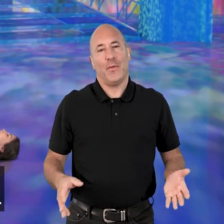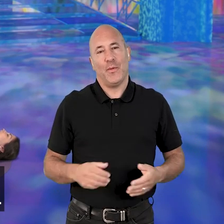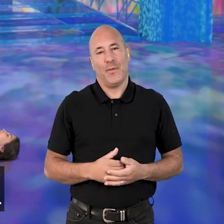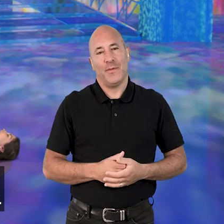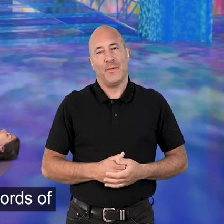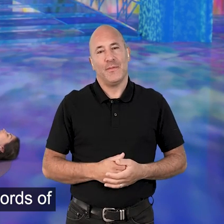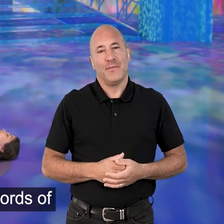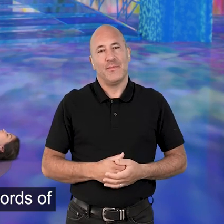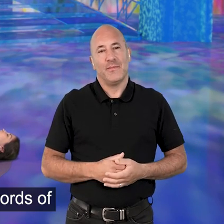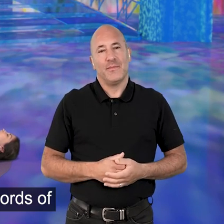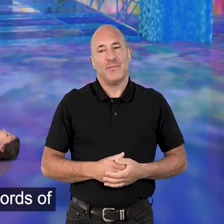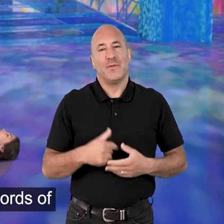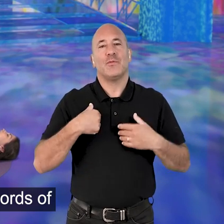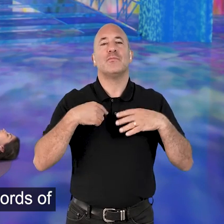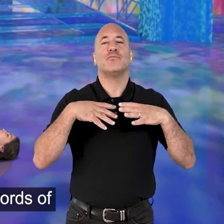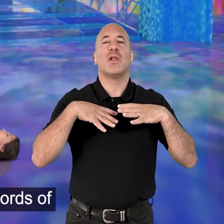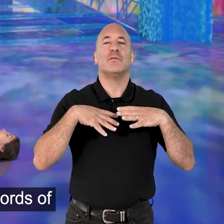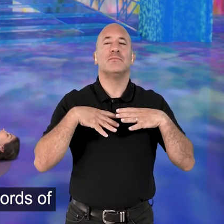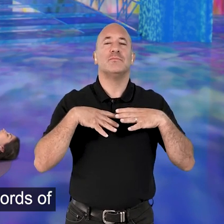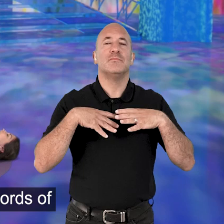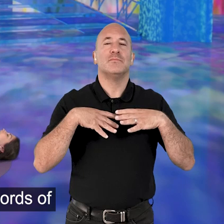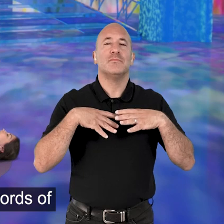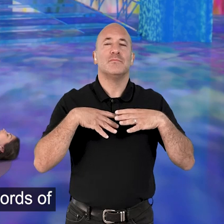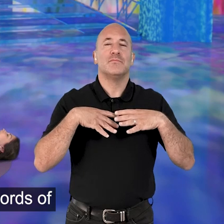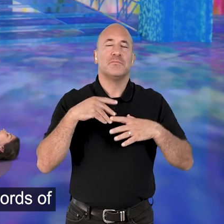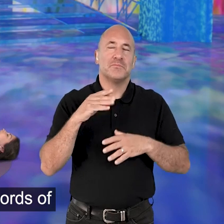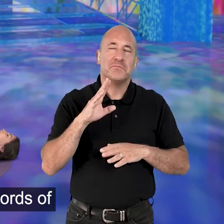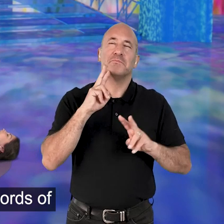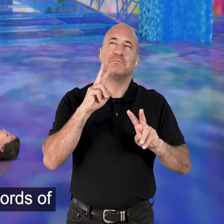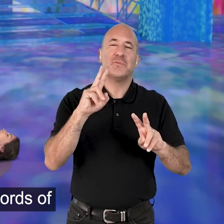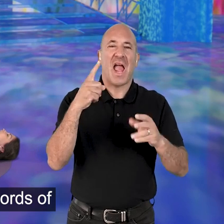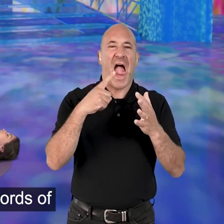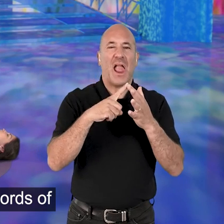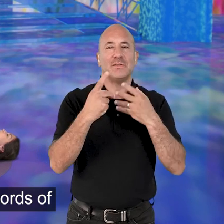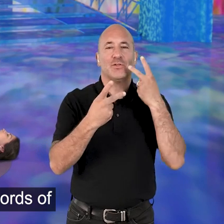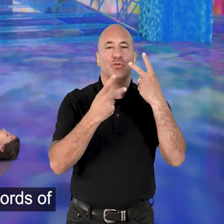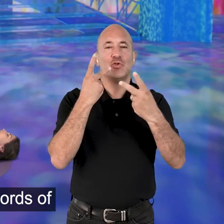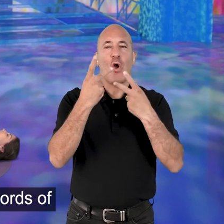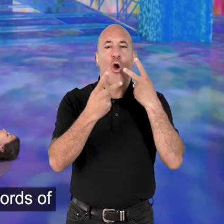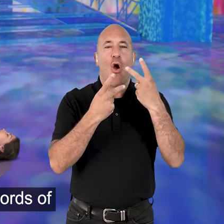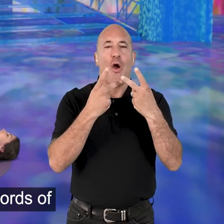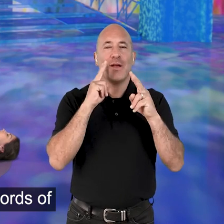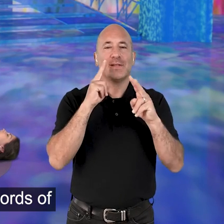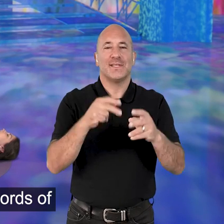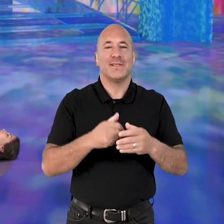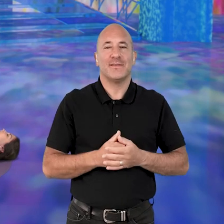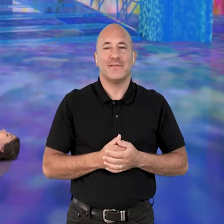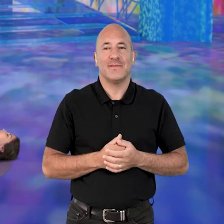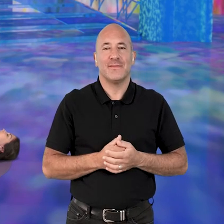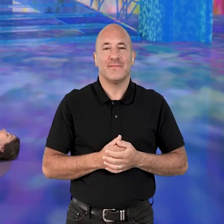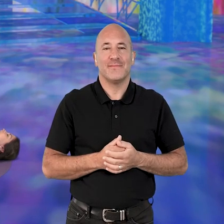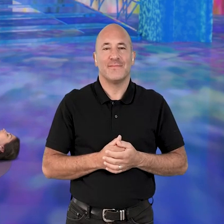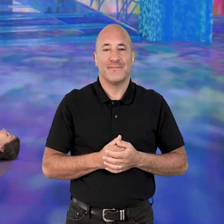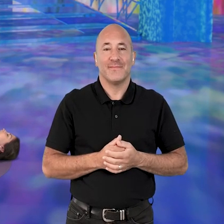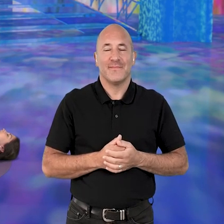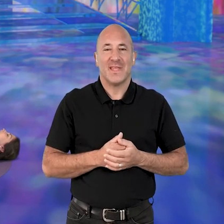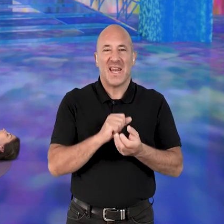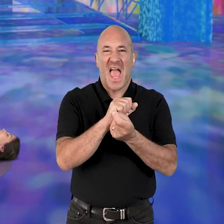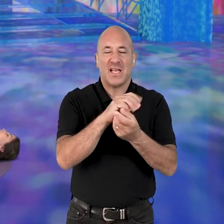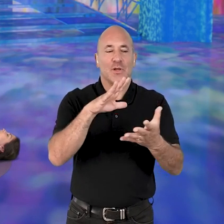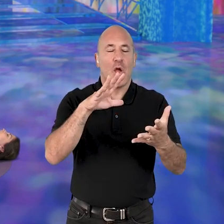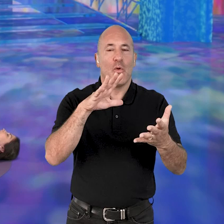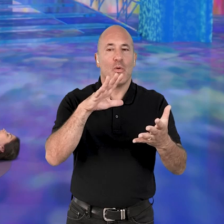go. We relax back, hearing those words of Elsa's song.